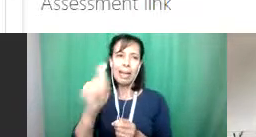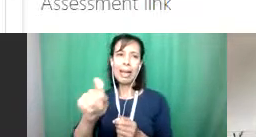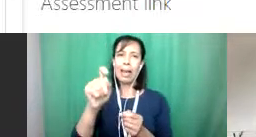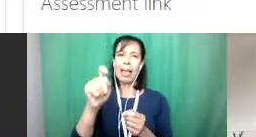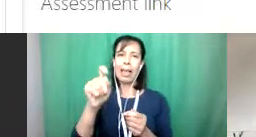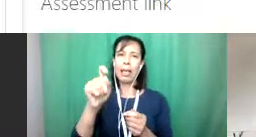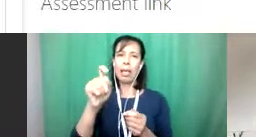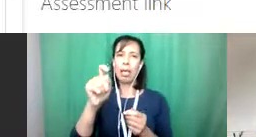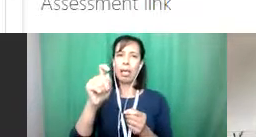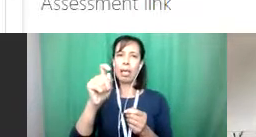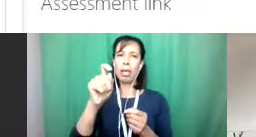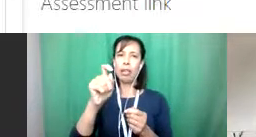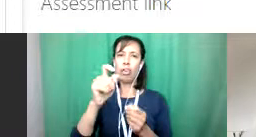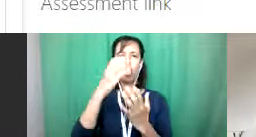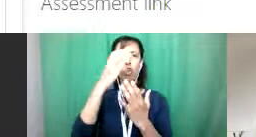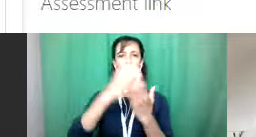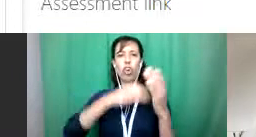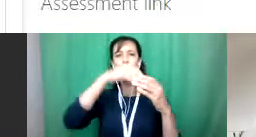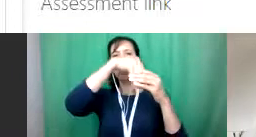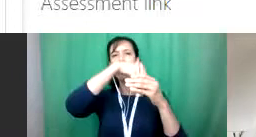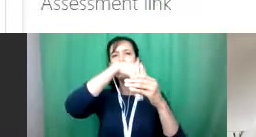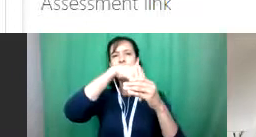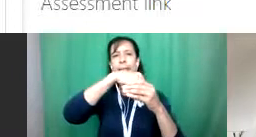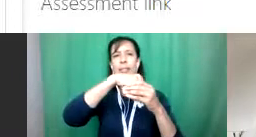And it's open again. Gone.